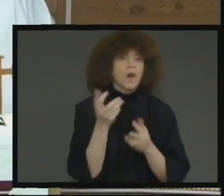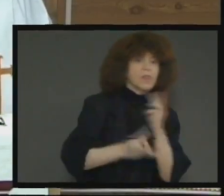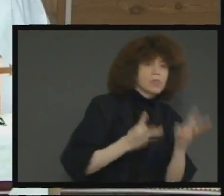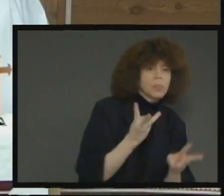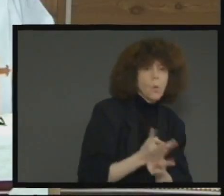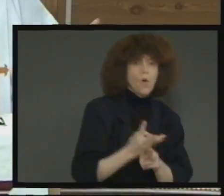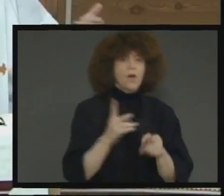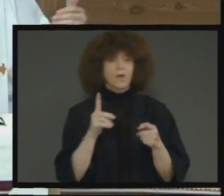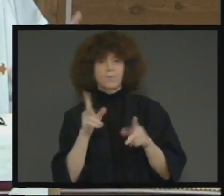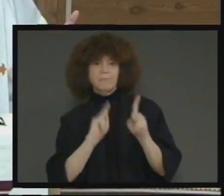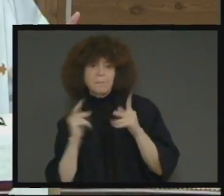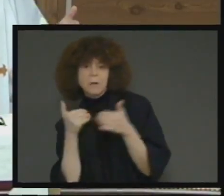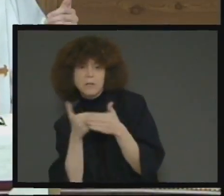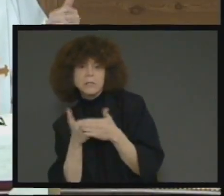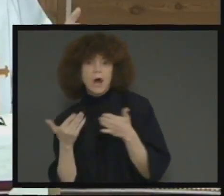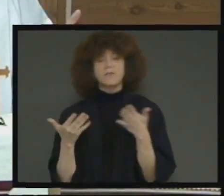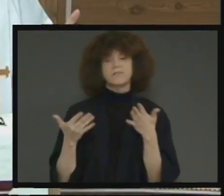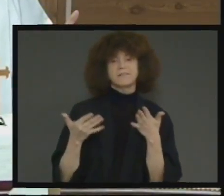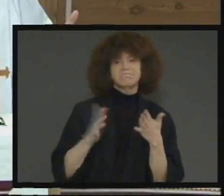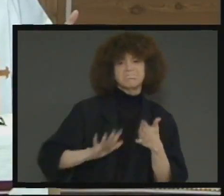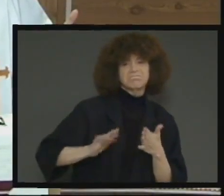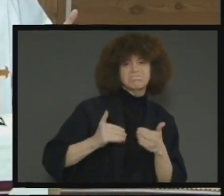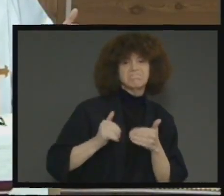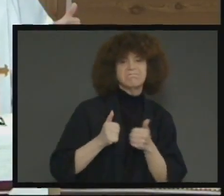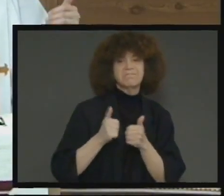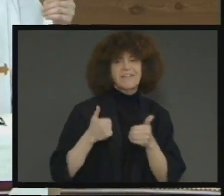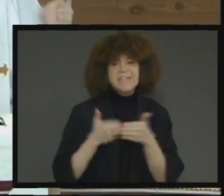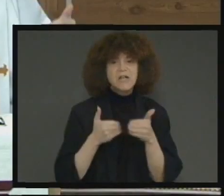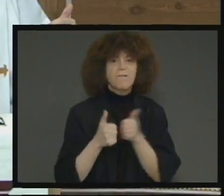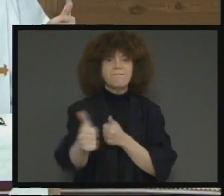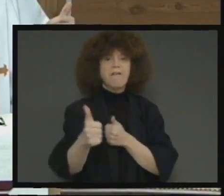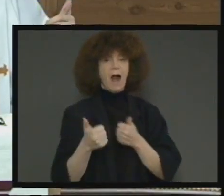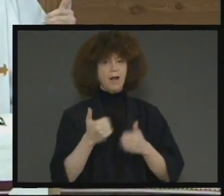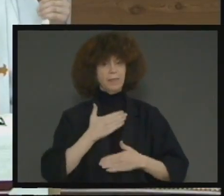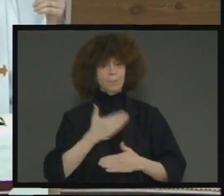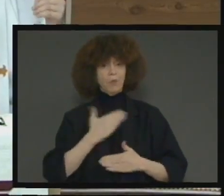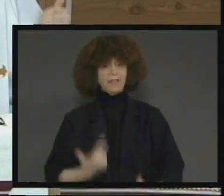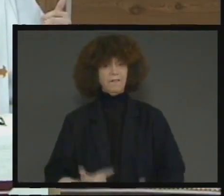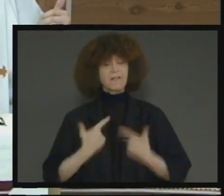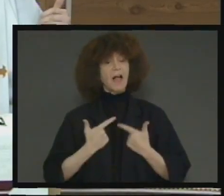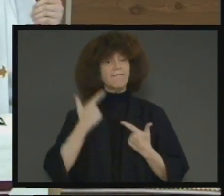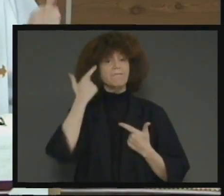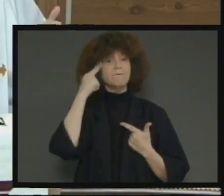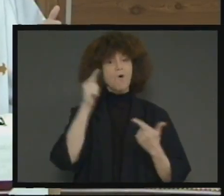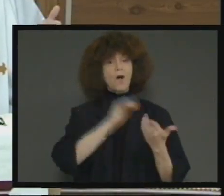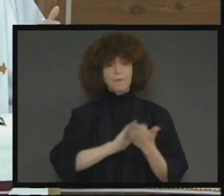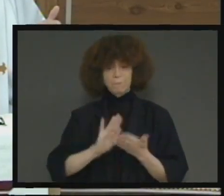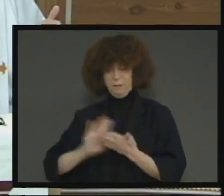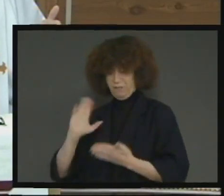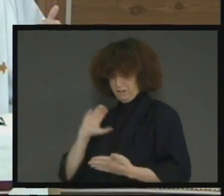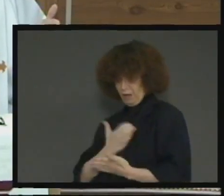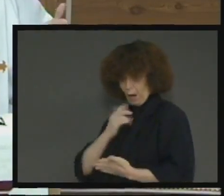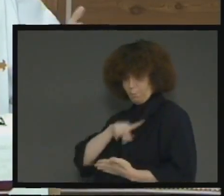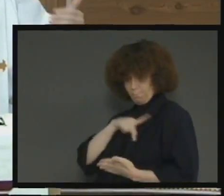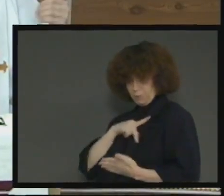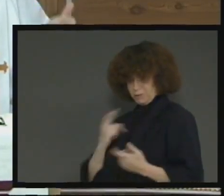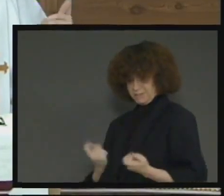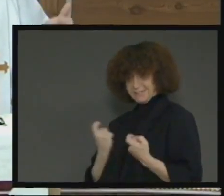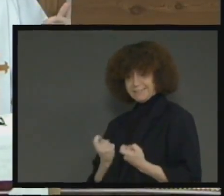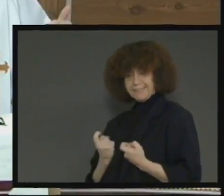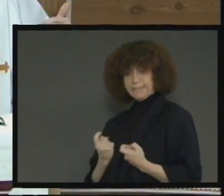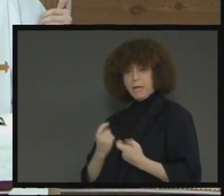the forgiveness of sins. We have the breath of life. We have been given life as we die in